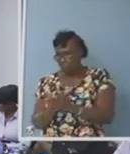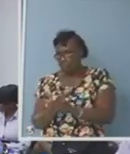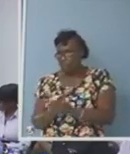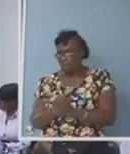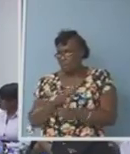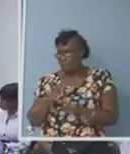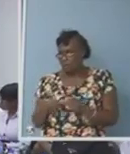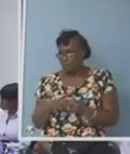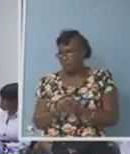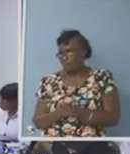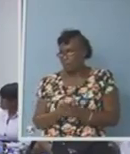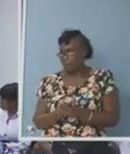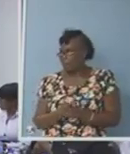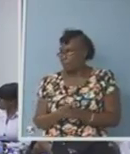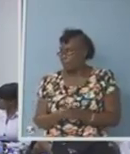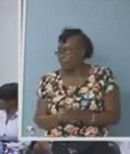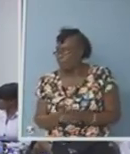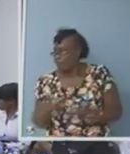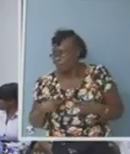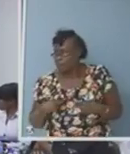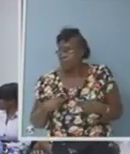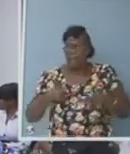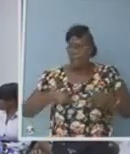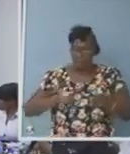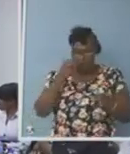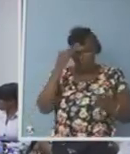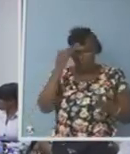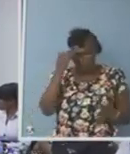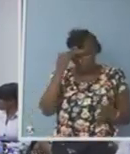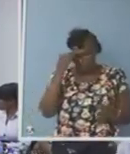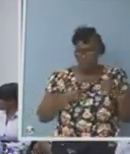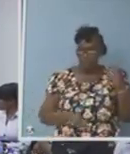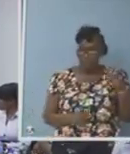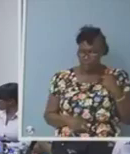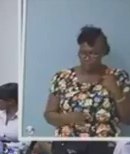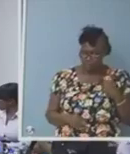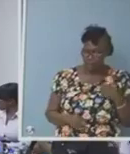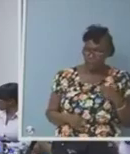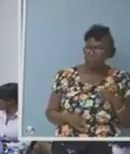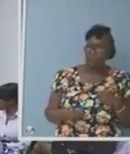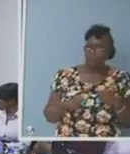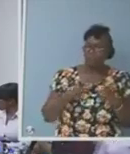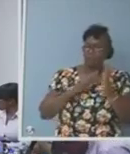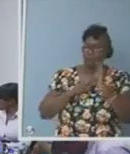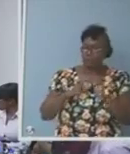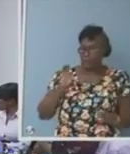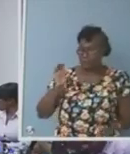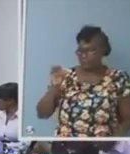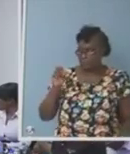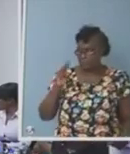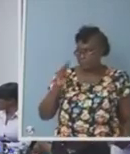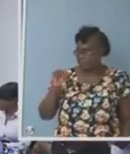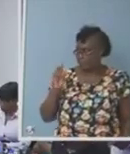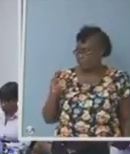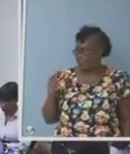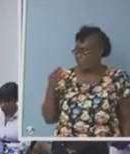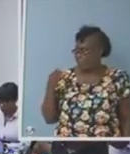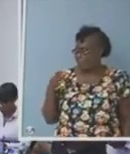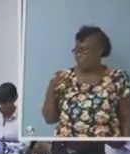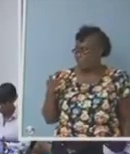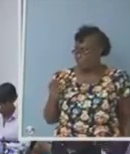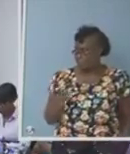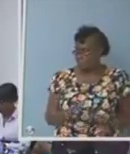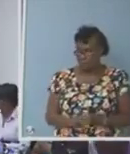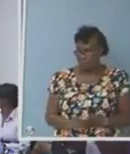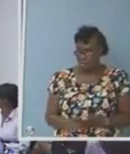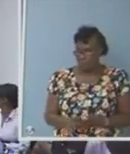for having your patience with us as we update you on Tobago's response to the threat of COVID-19. As I want to appeal to the